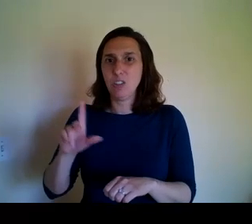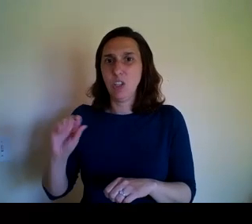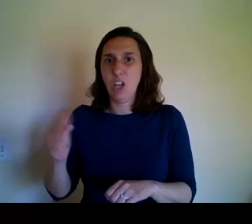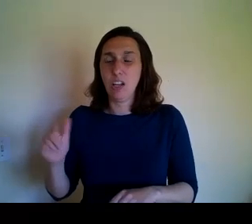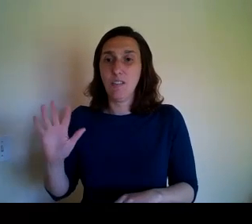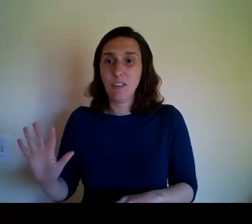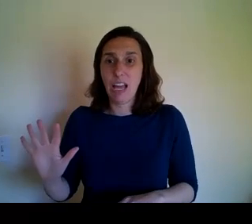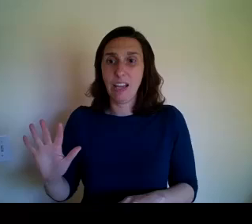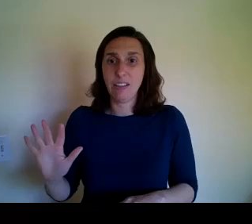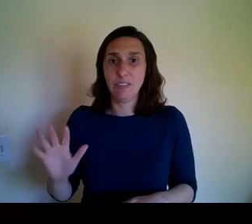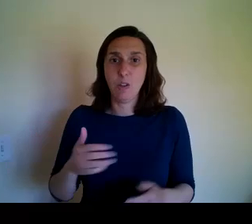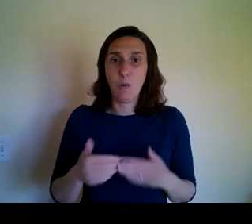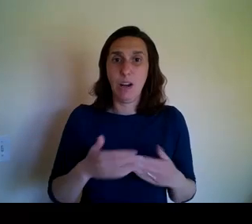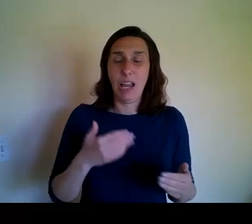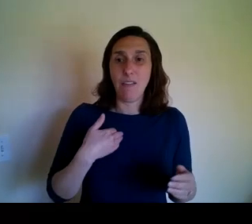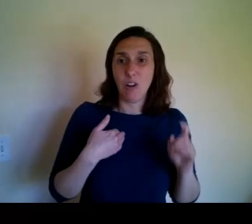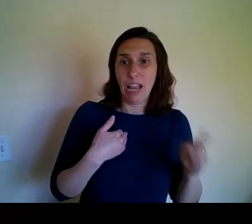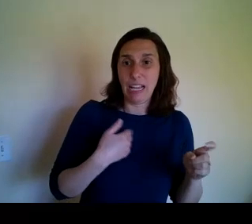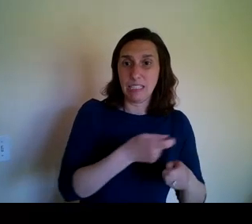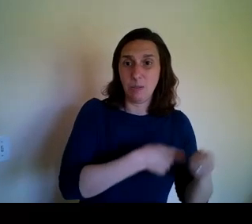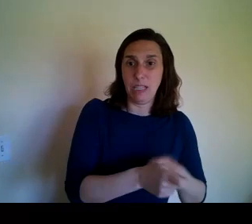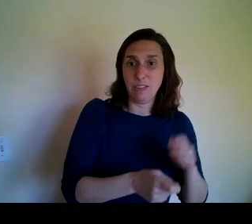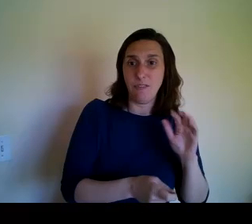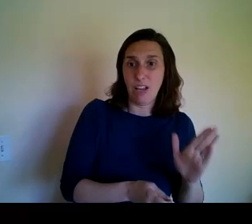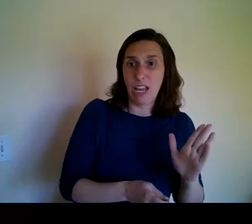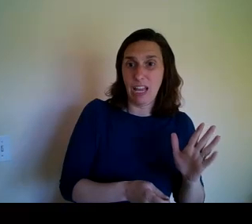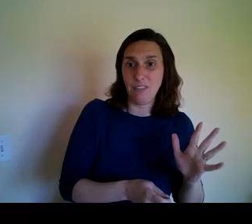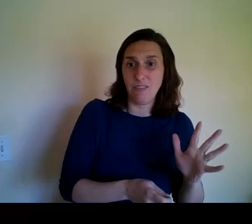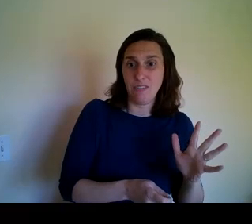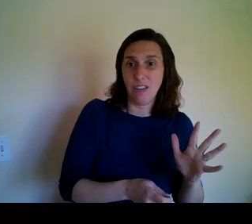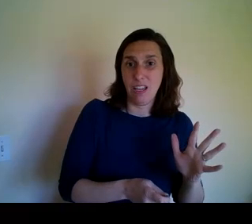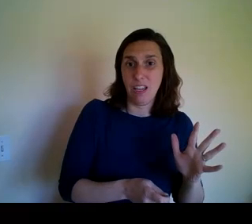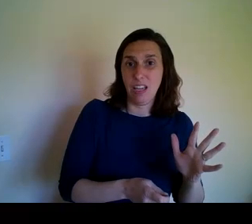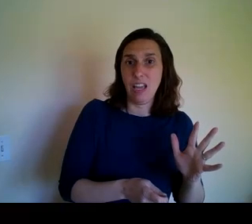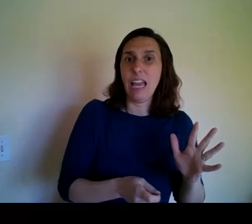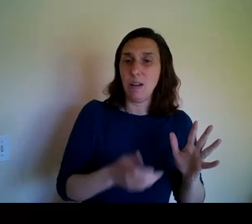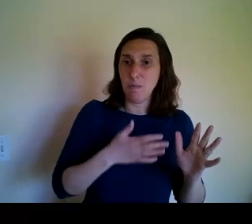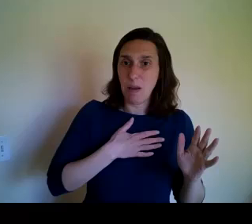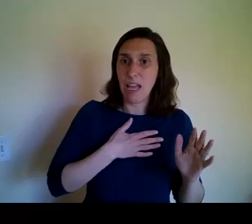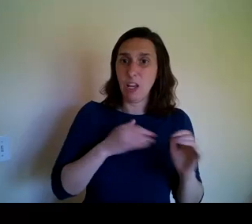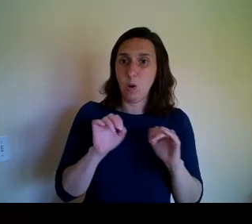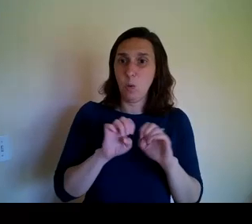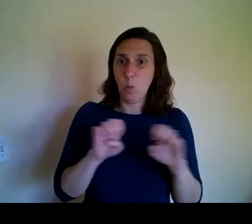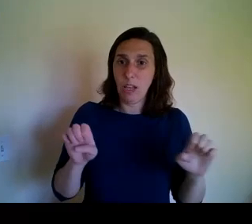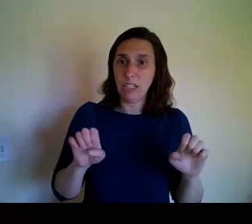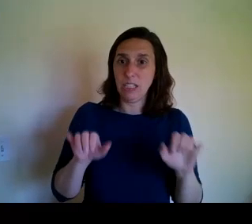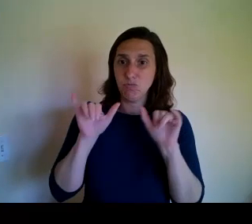Because whatever I have for x, I could replace with 5. My equality would stand through. And so